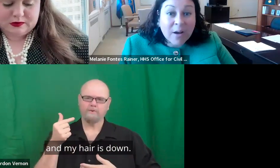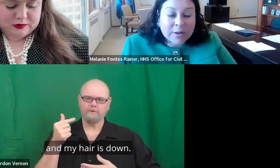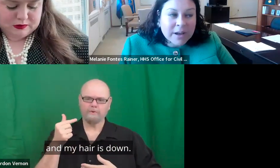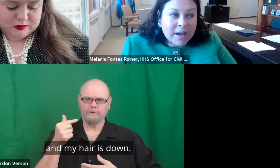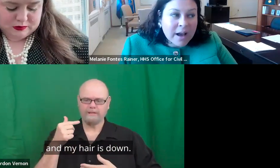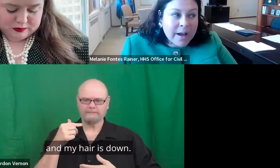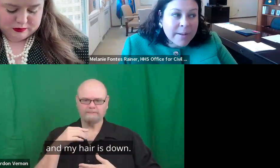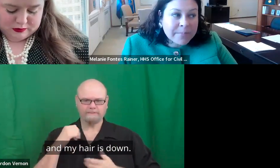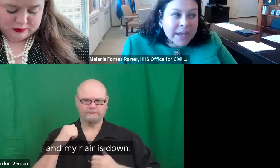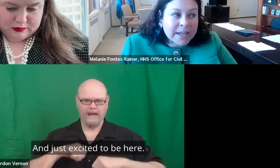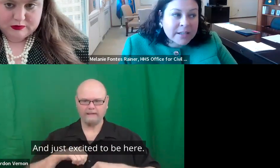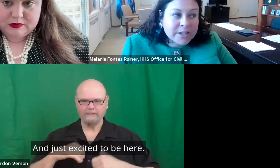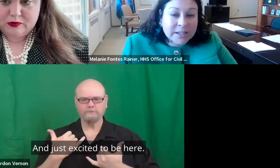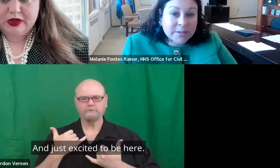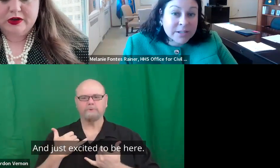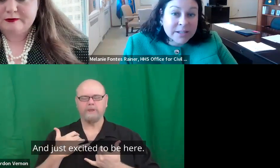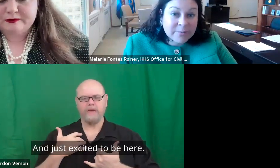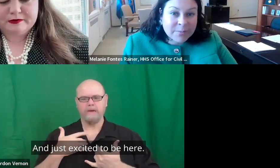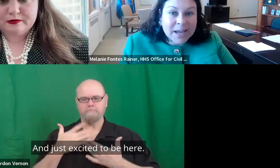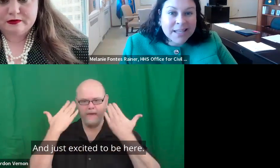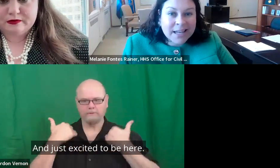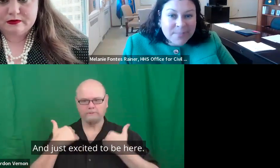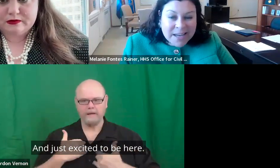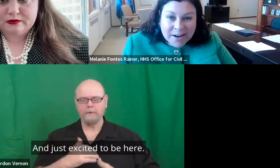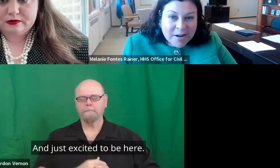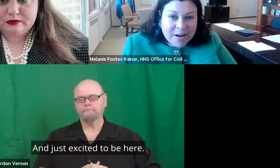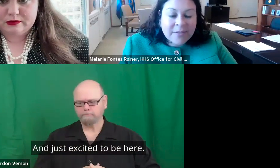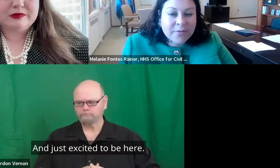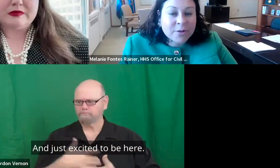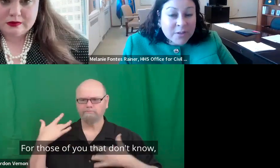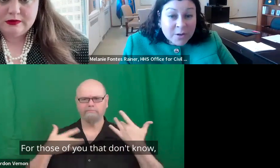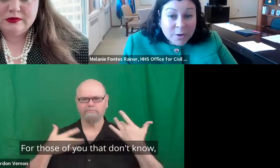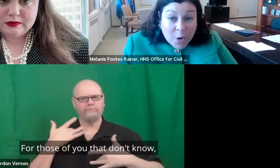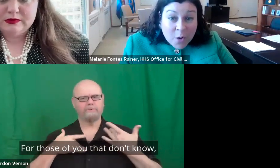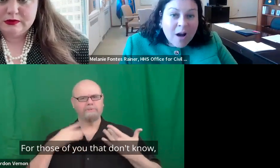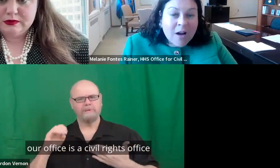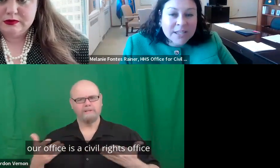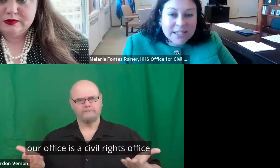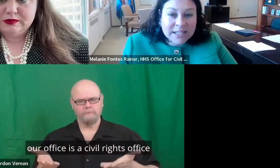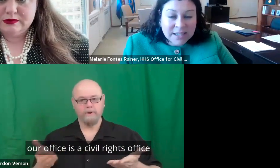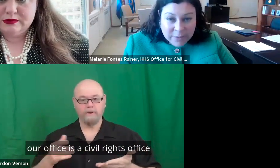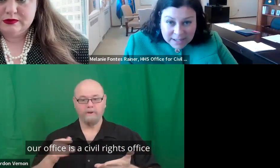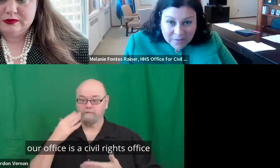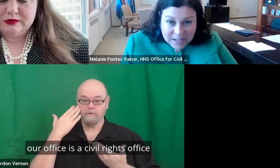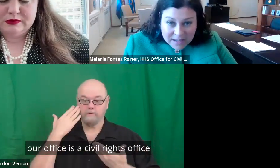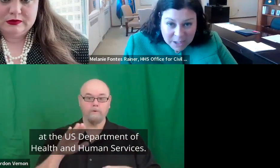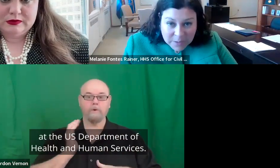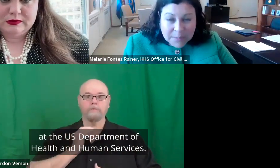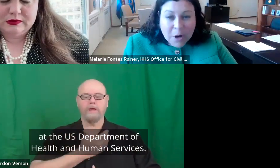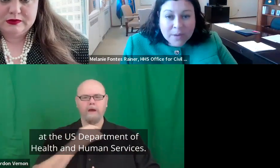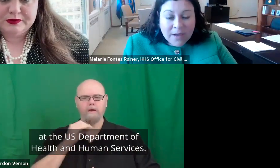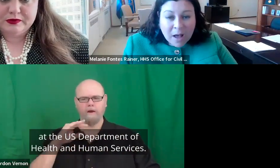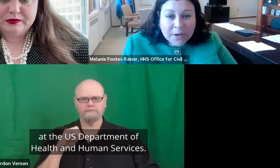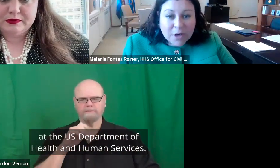hair is down. And excited to be here. For those of you that don't know, our office is the Civil Rights Office at the